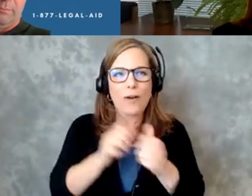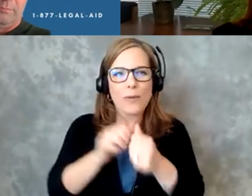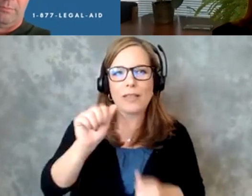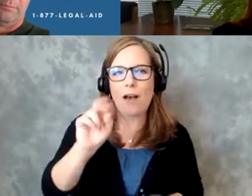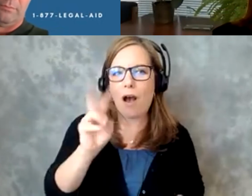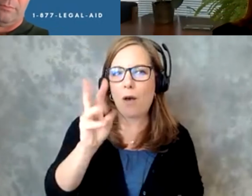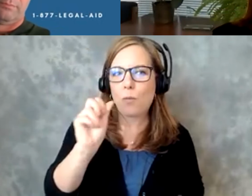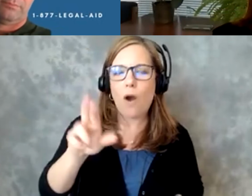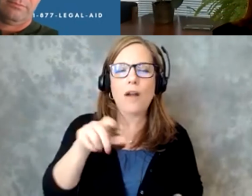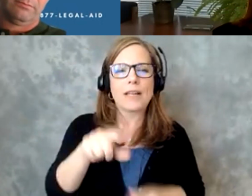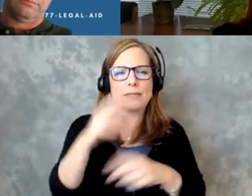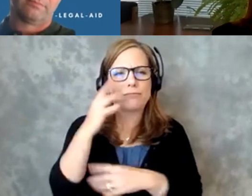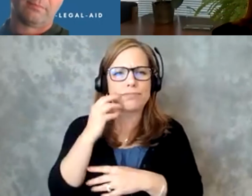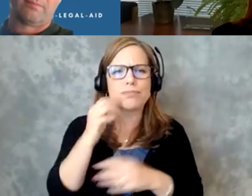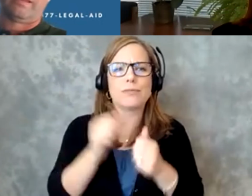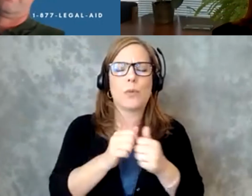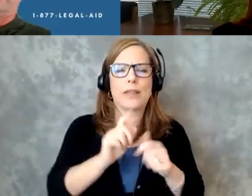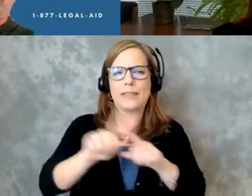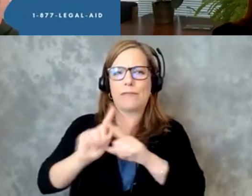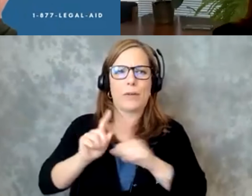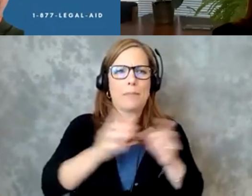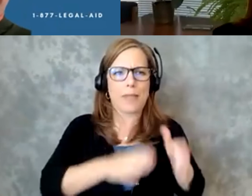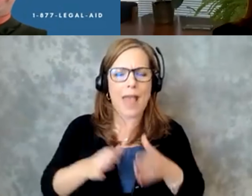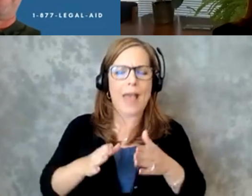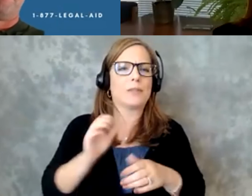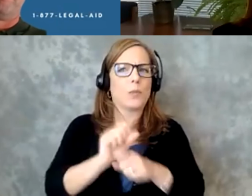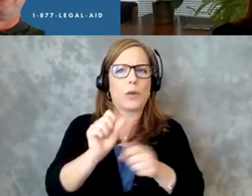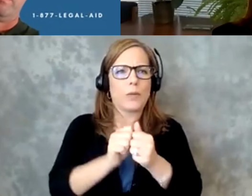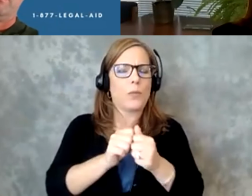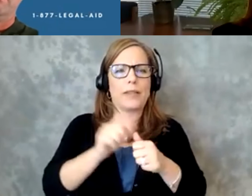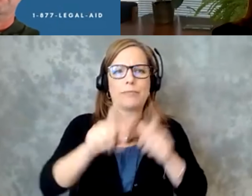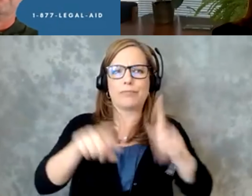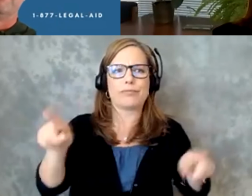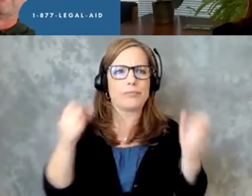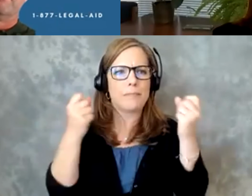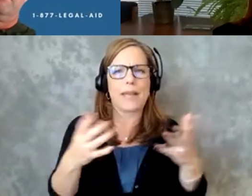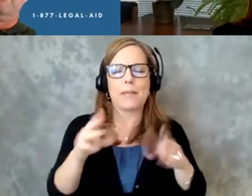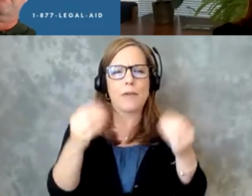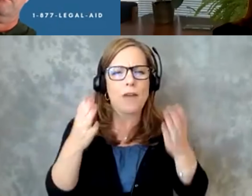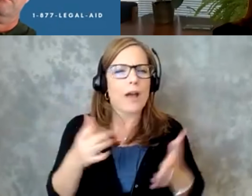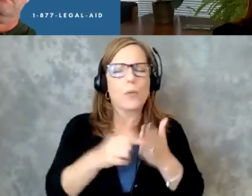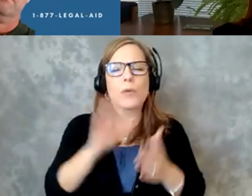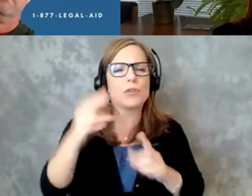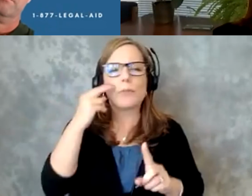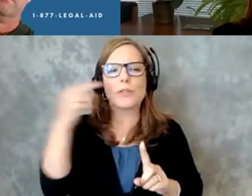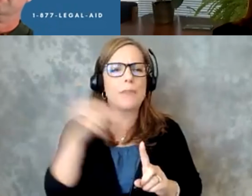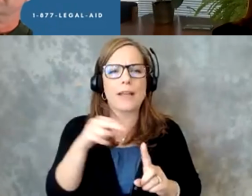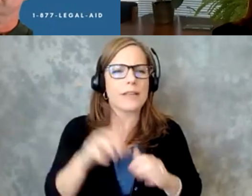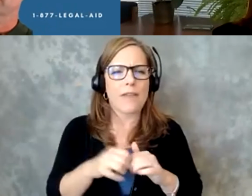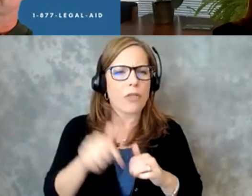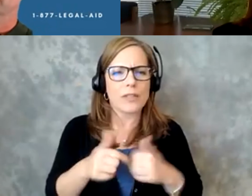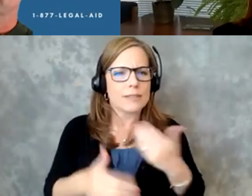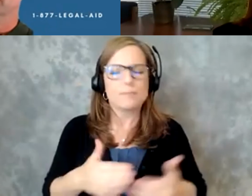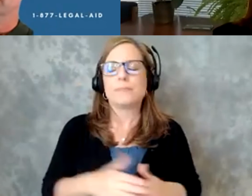a provider and working with lots of various providers. What's your perspective on how this is done effectively? Well, I think what we're